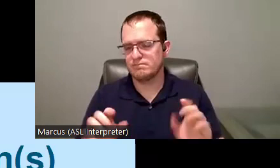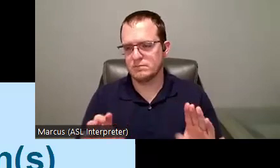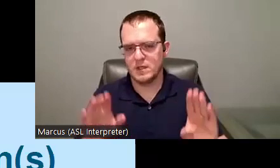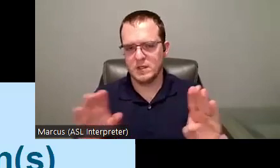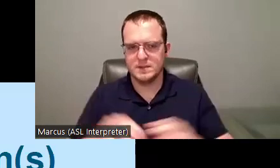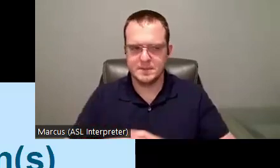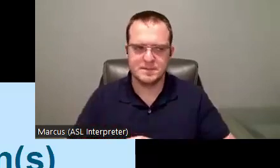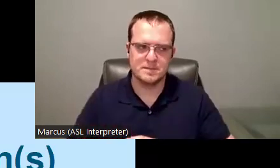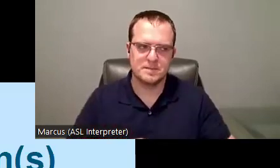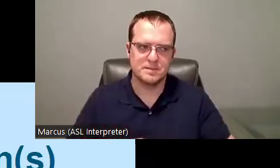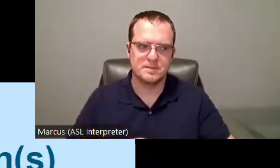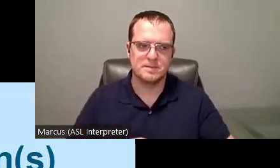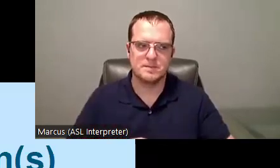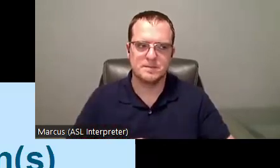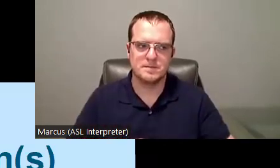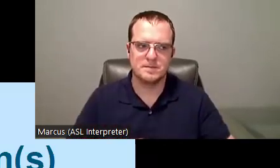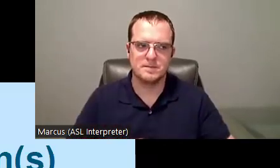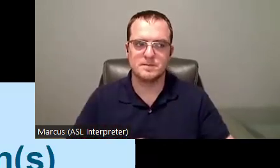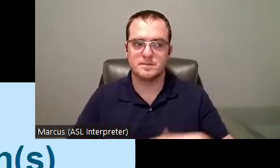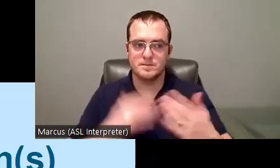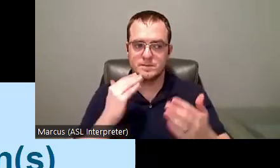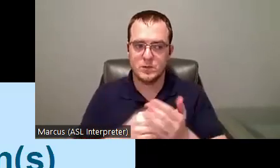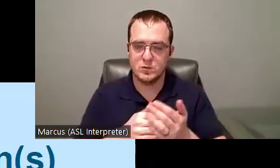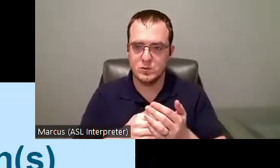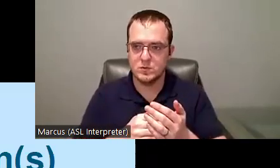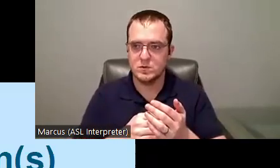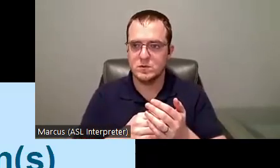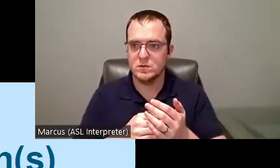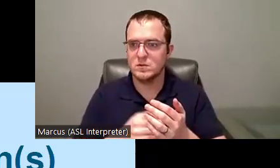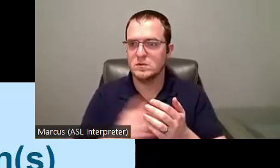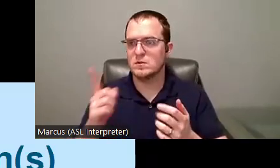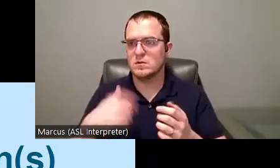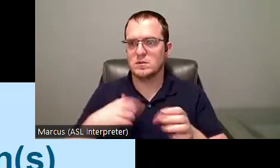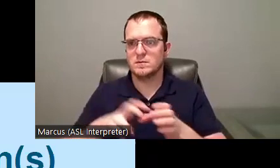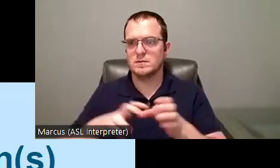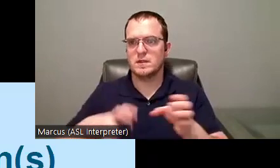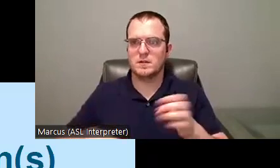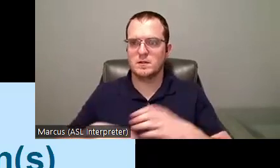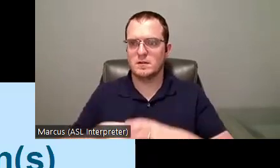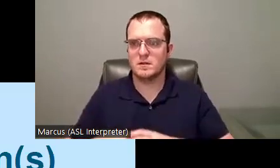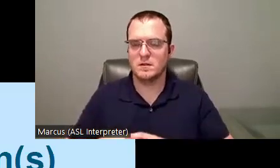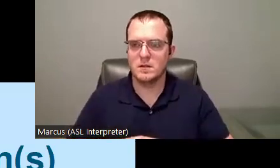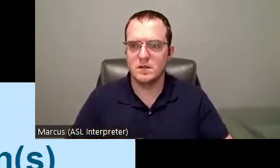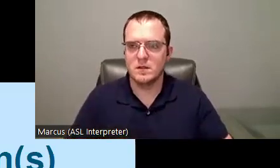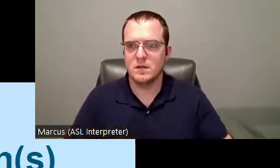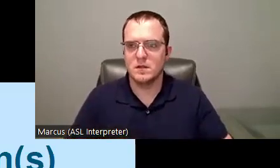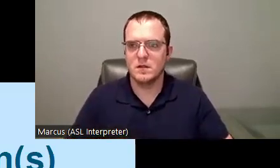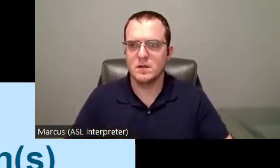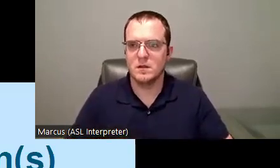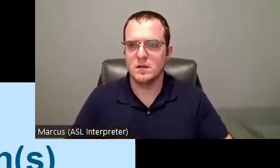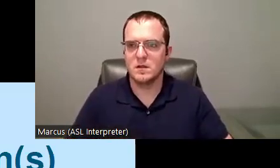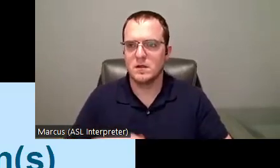Aye. Any opposed? I'm going to abstain. Abstention from Director